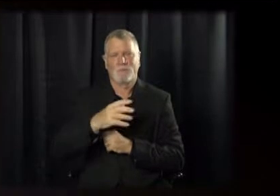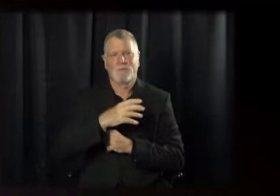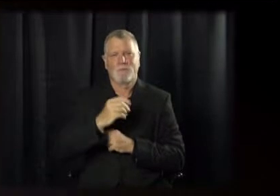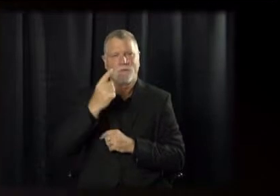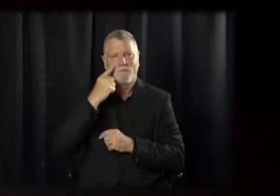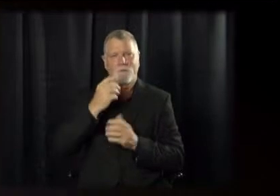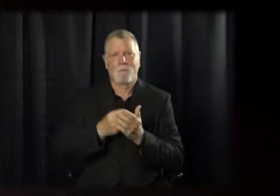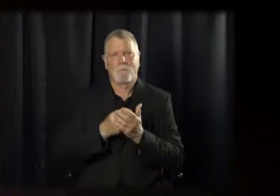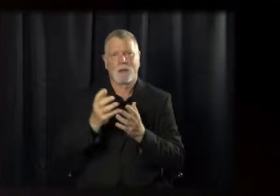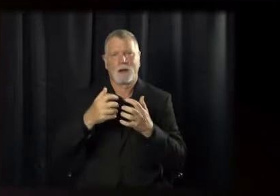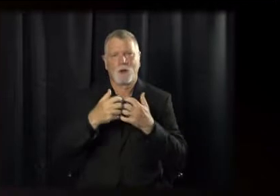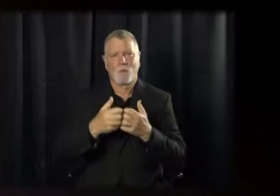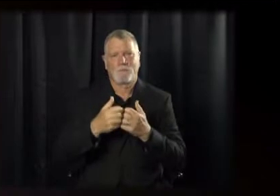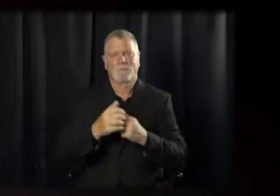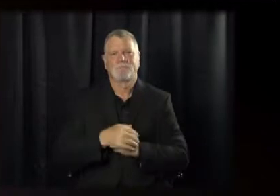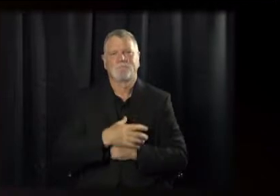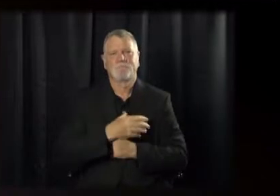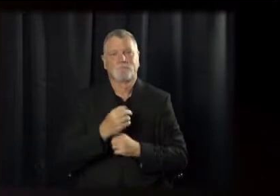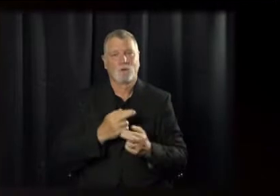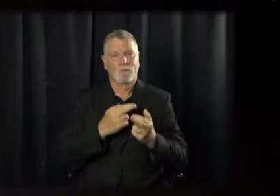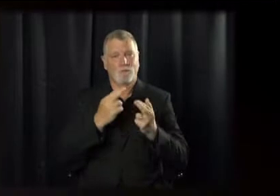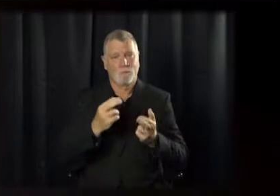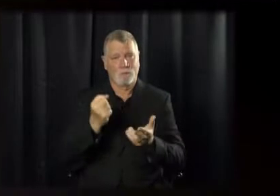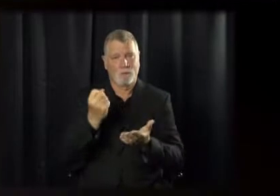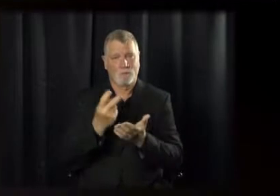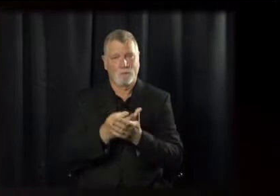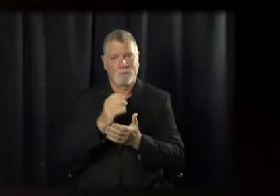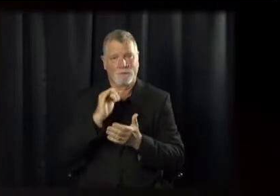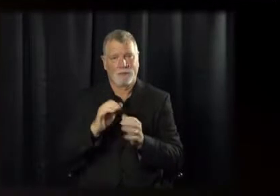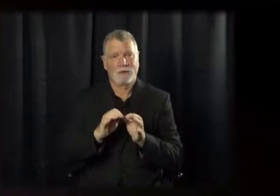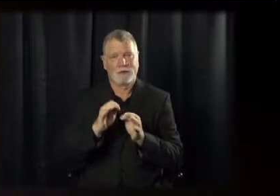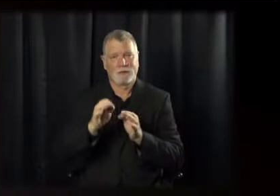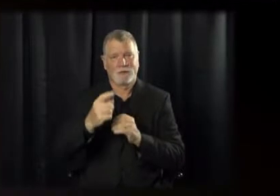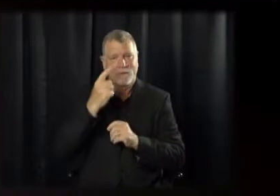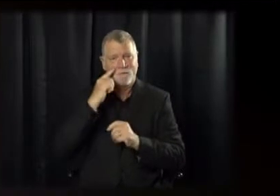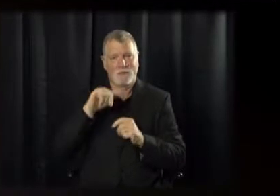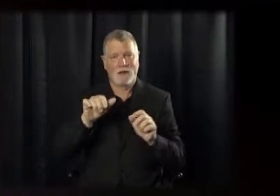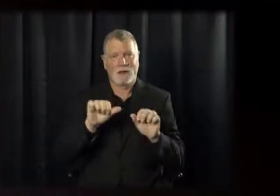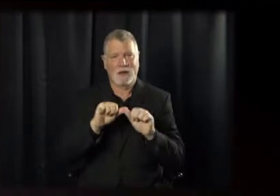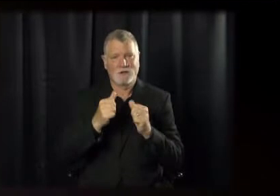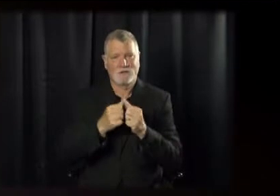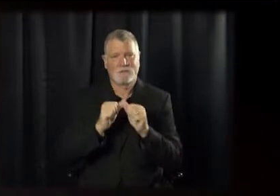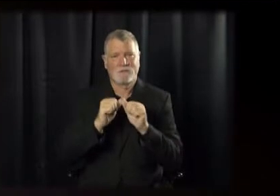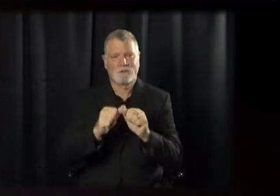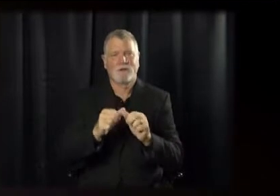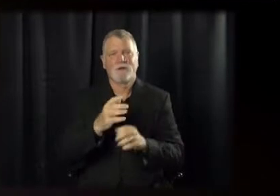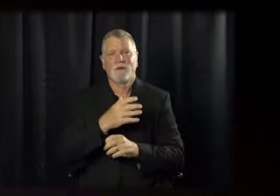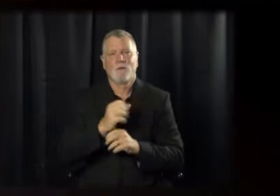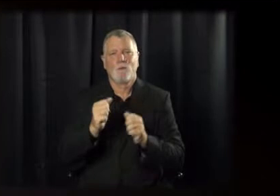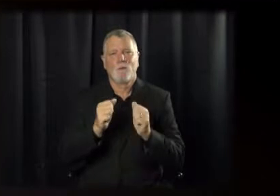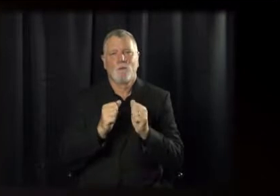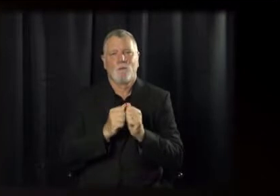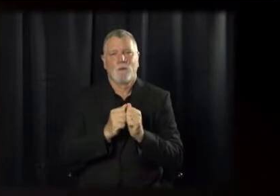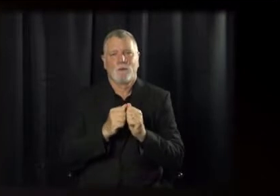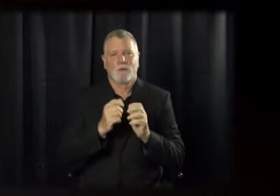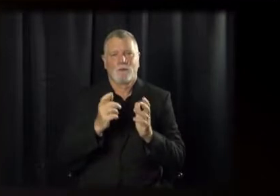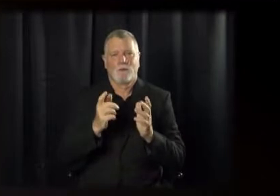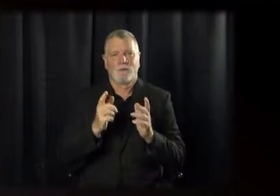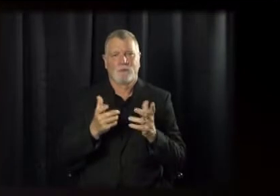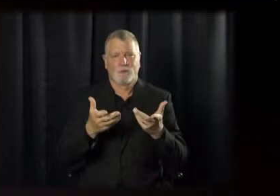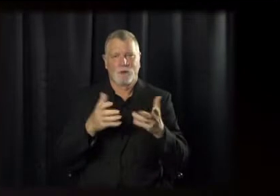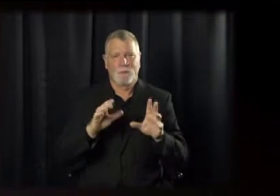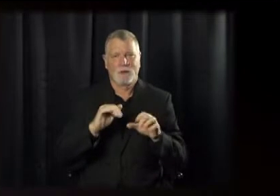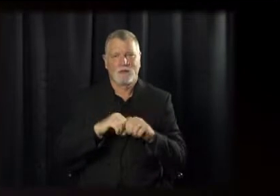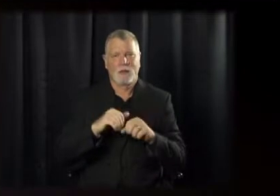equipment purchases. The recommendation is to approve the extension for the agency to continue with the procurement process to complete